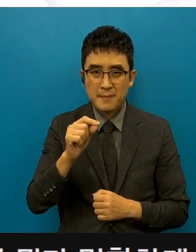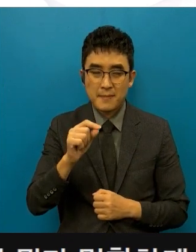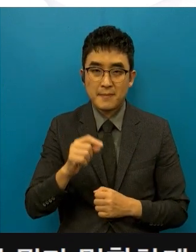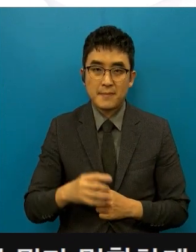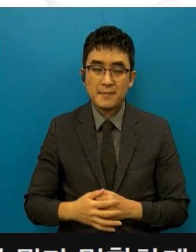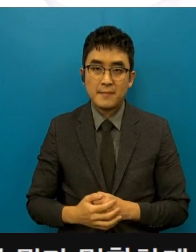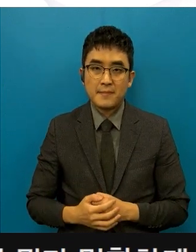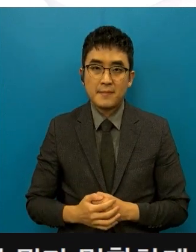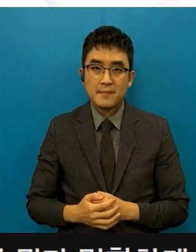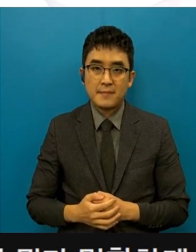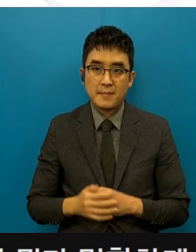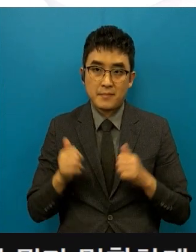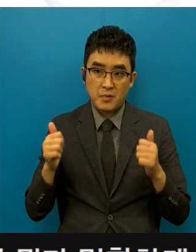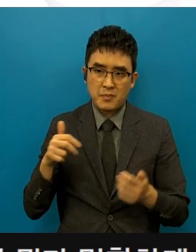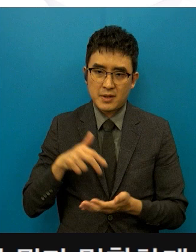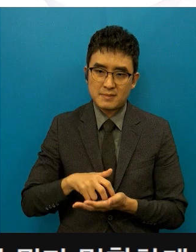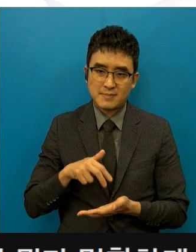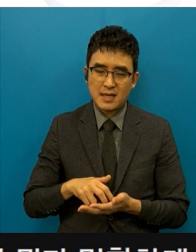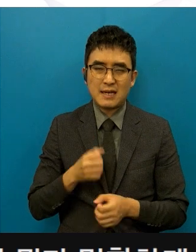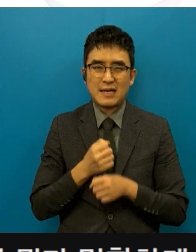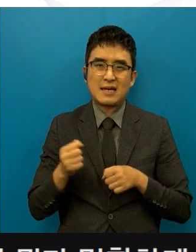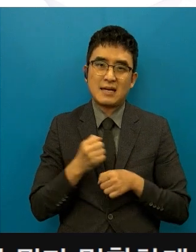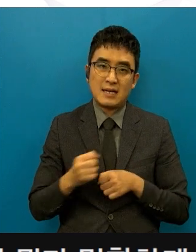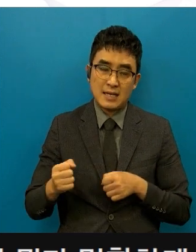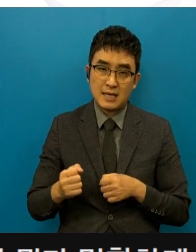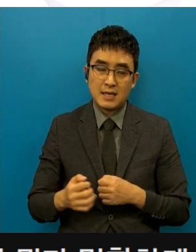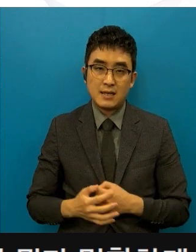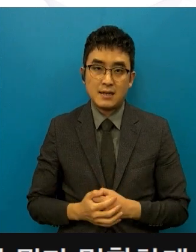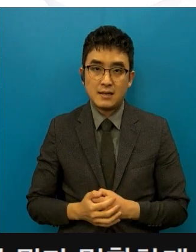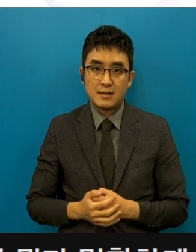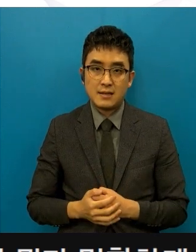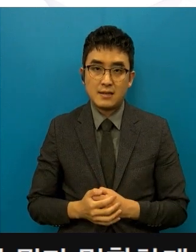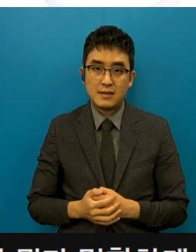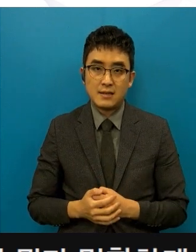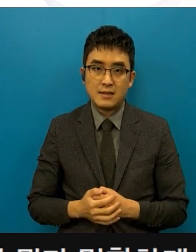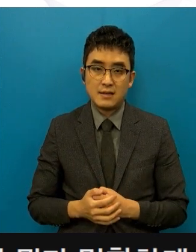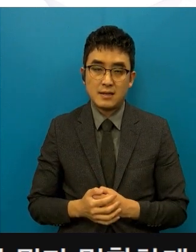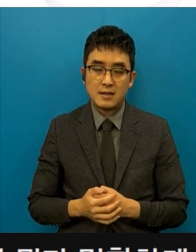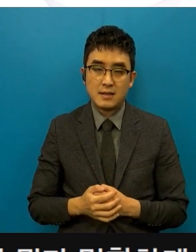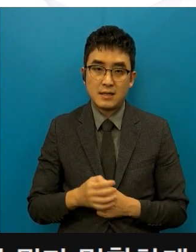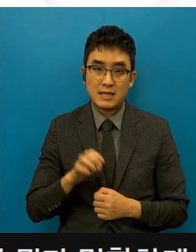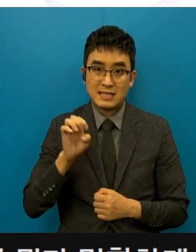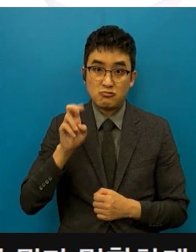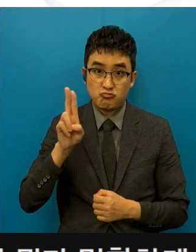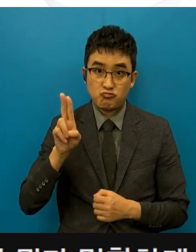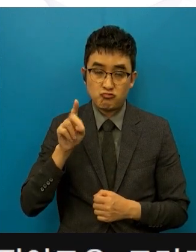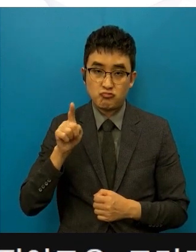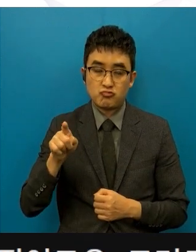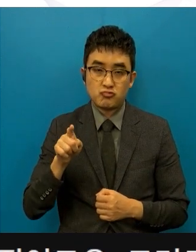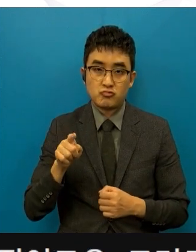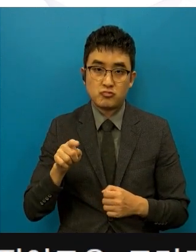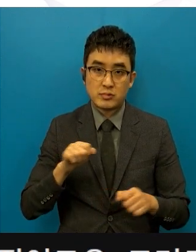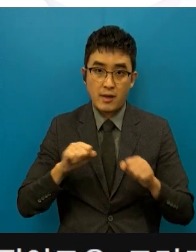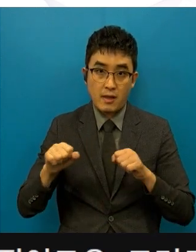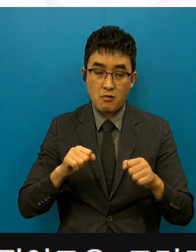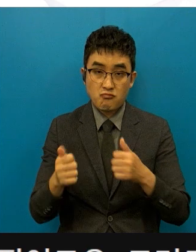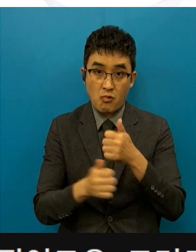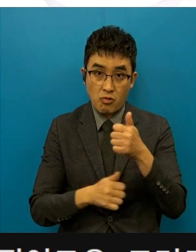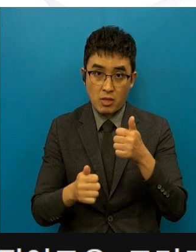and they did not make any comment because this was a subject that was within the power of the member states.